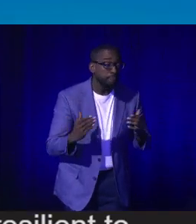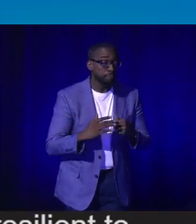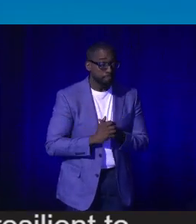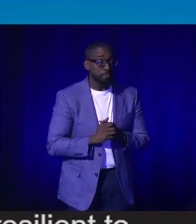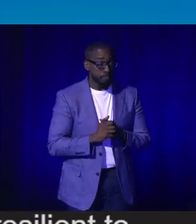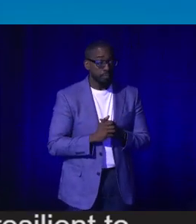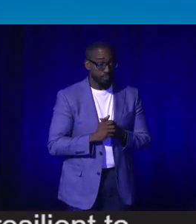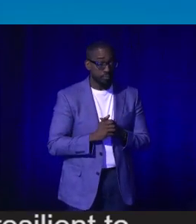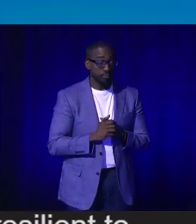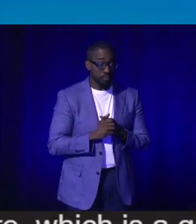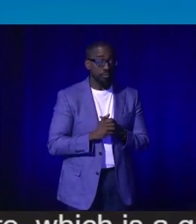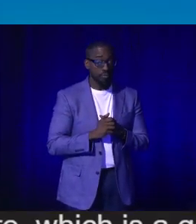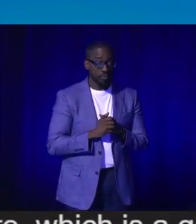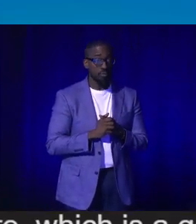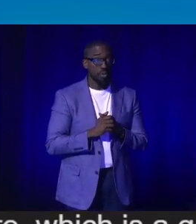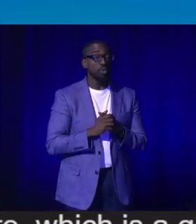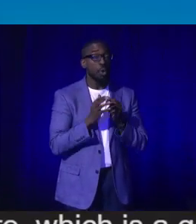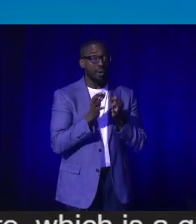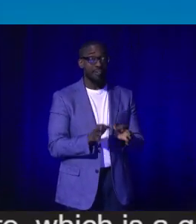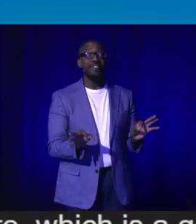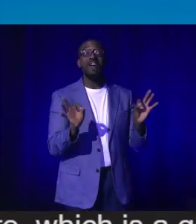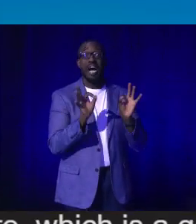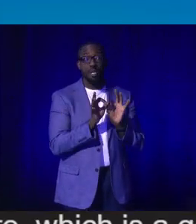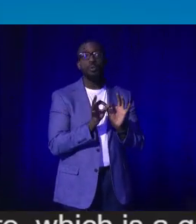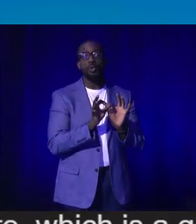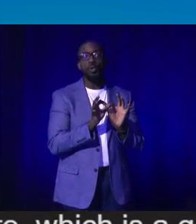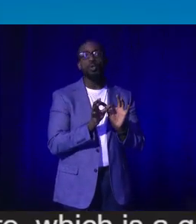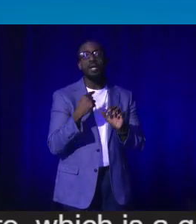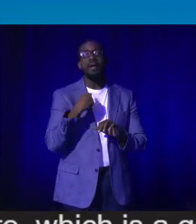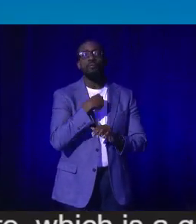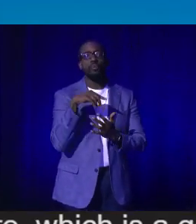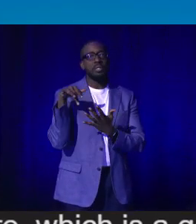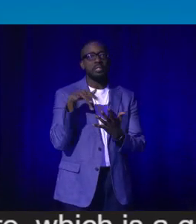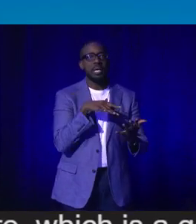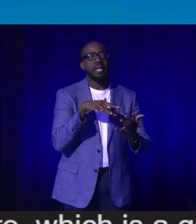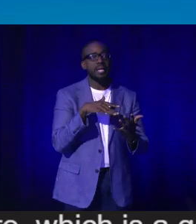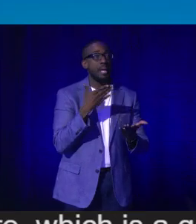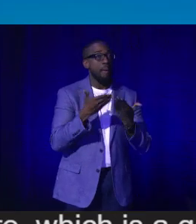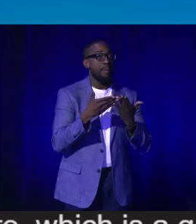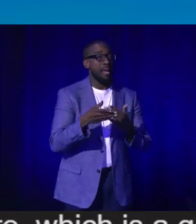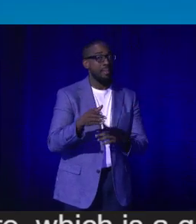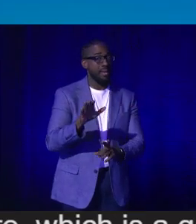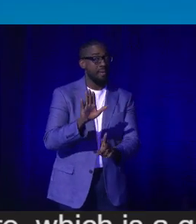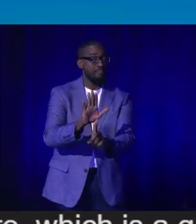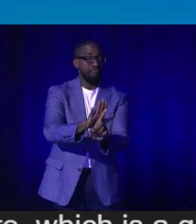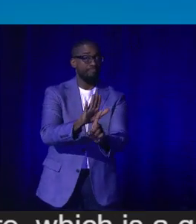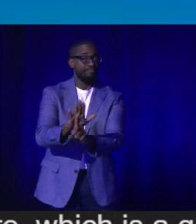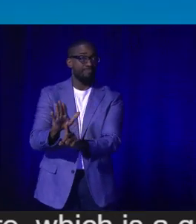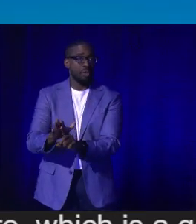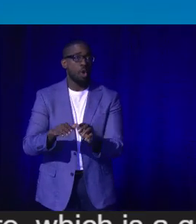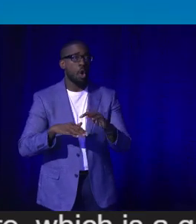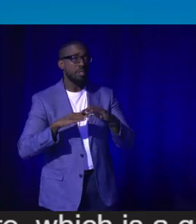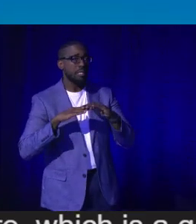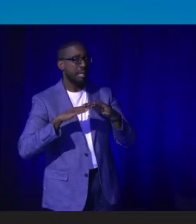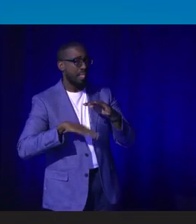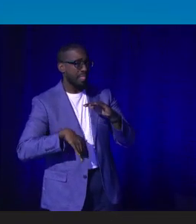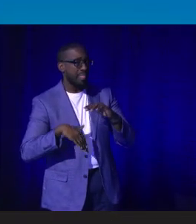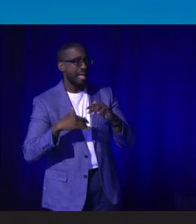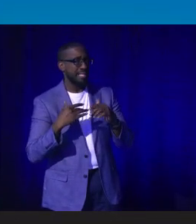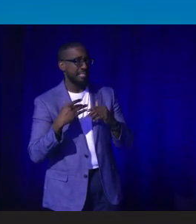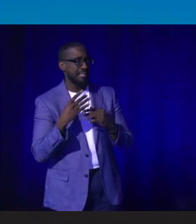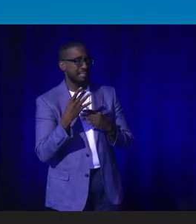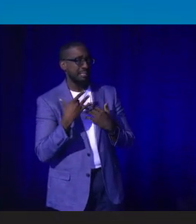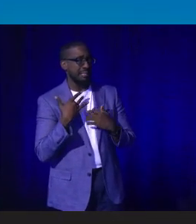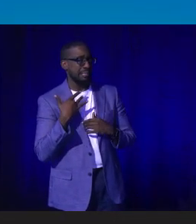So I think valuable to study, but maybe they're a little bit less sensitive to these phenomena. Great. And one more question